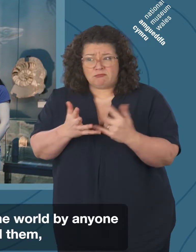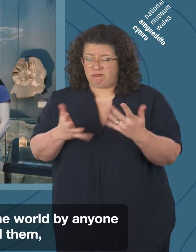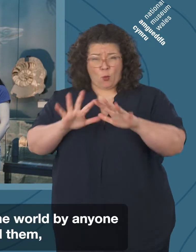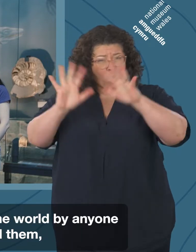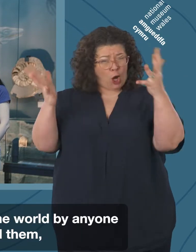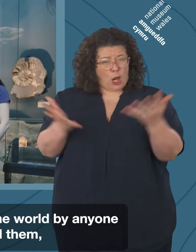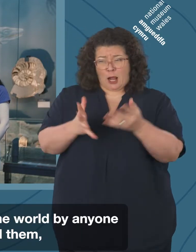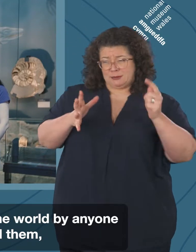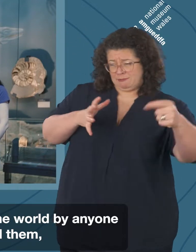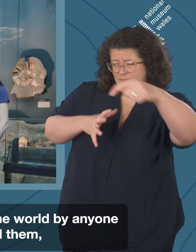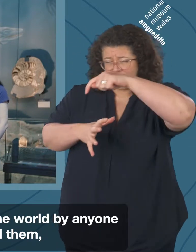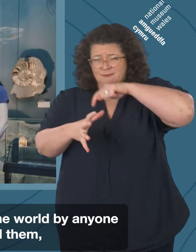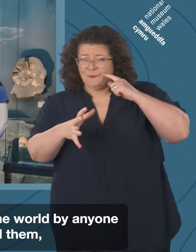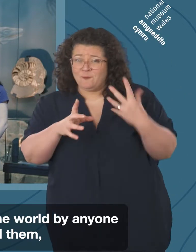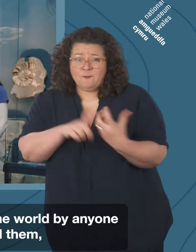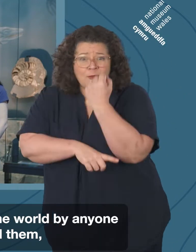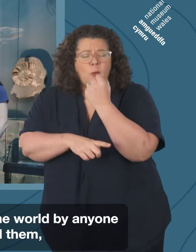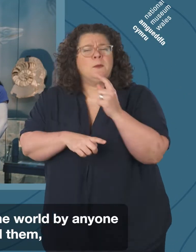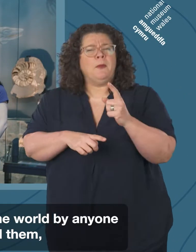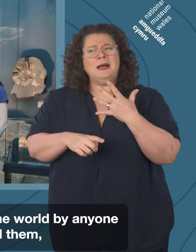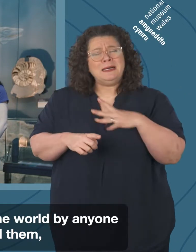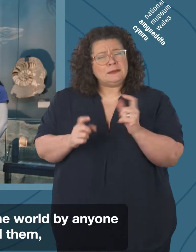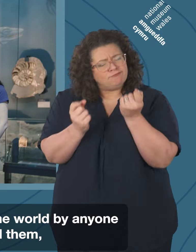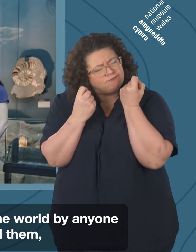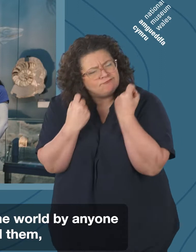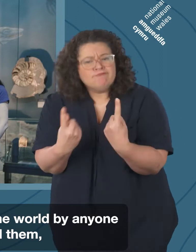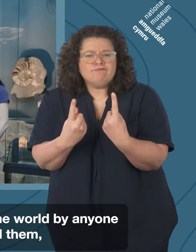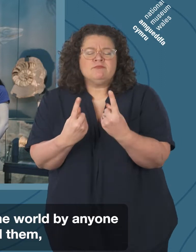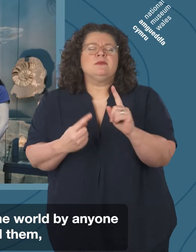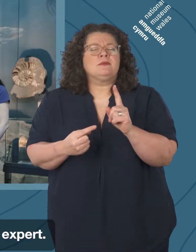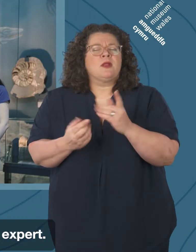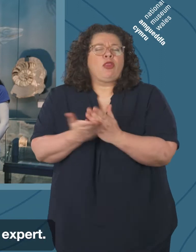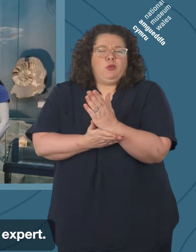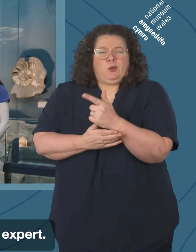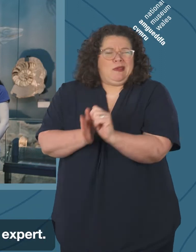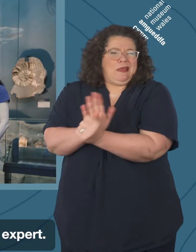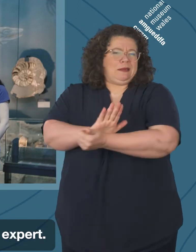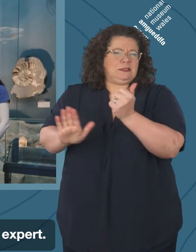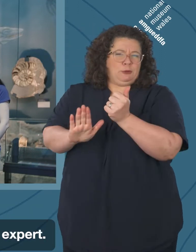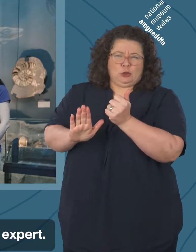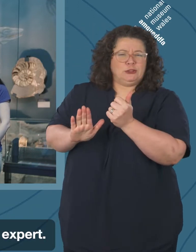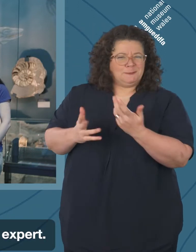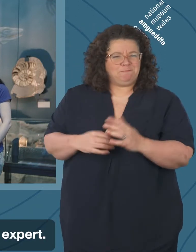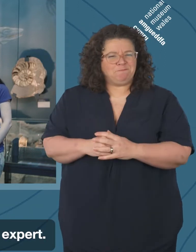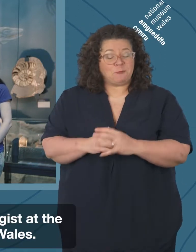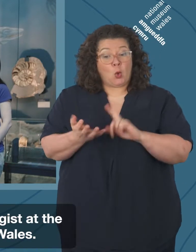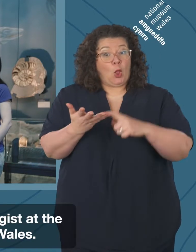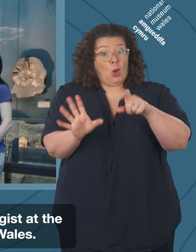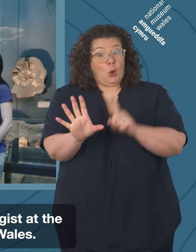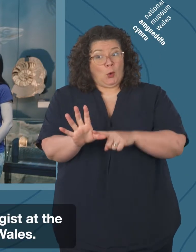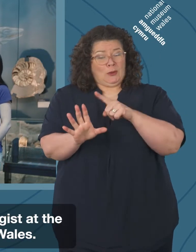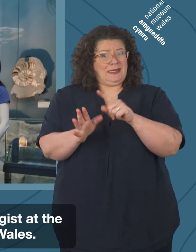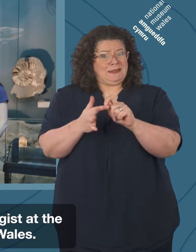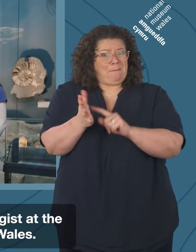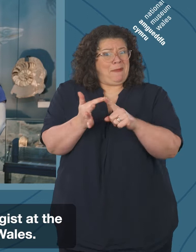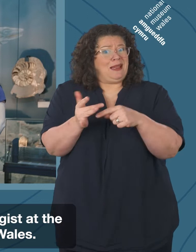Now, fossils can be found all over the world by anyone, but to truly understand them, we need the help of an expert. Lucy here